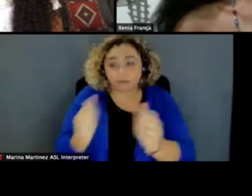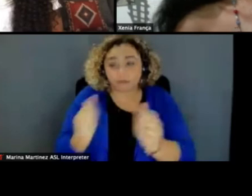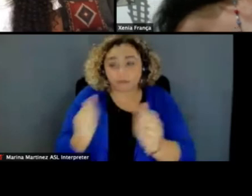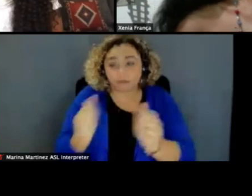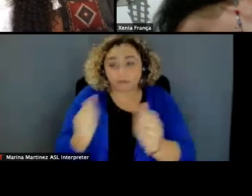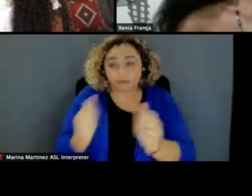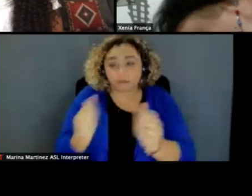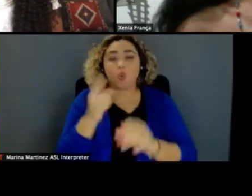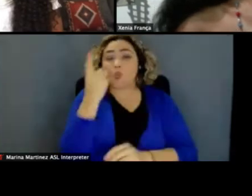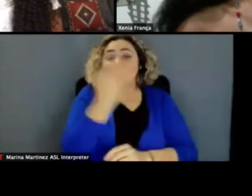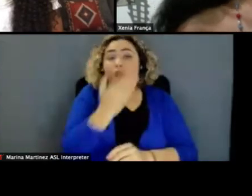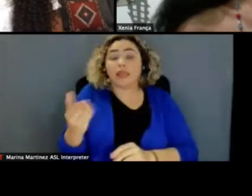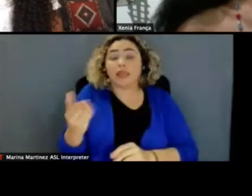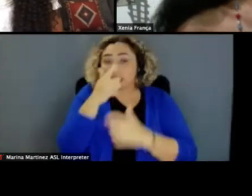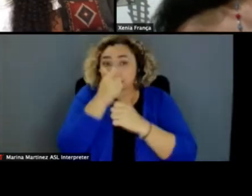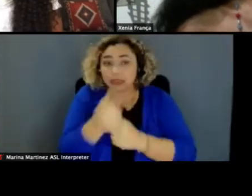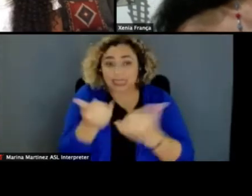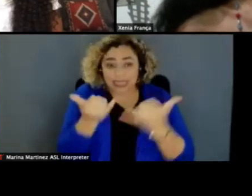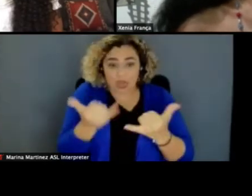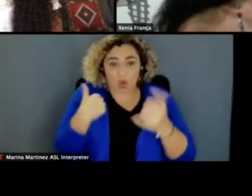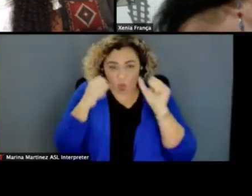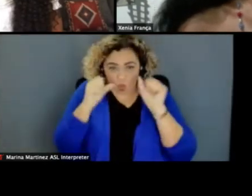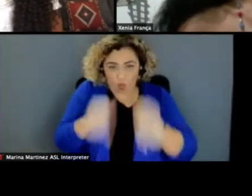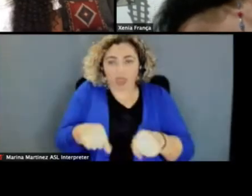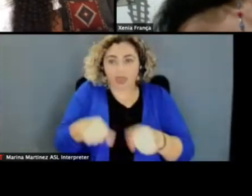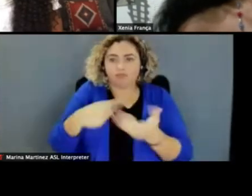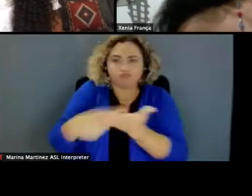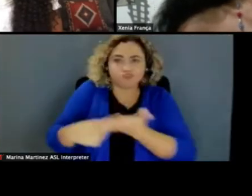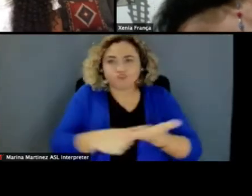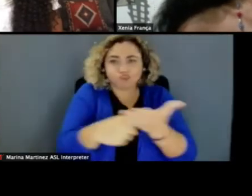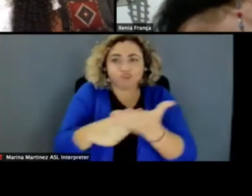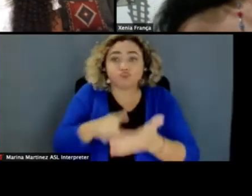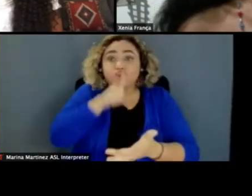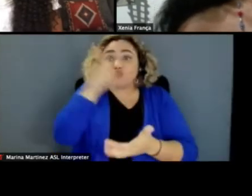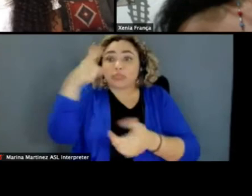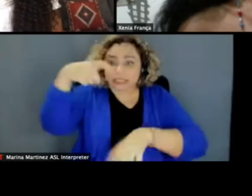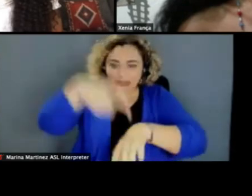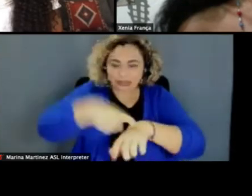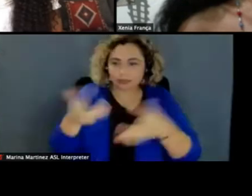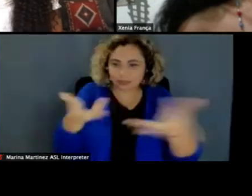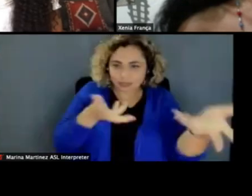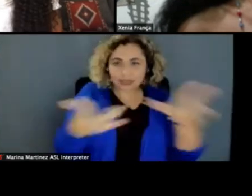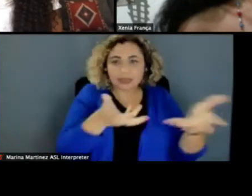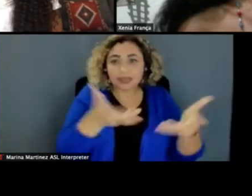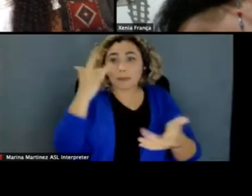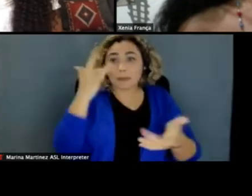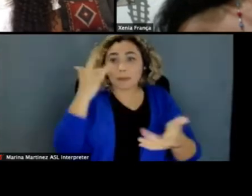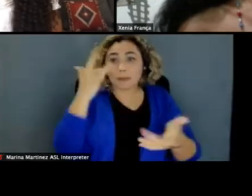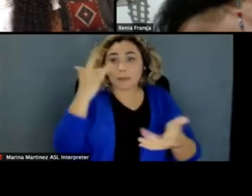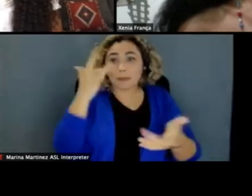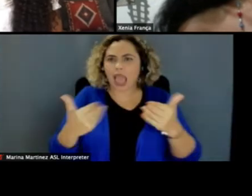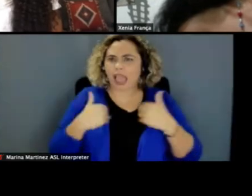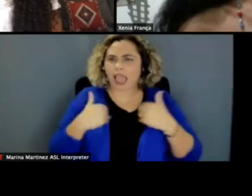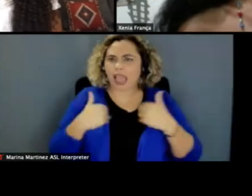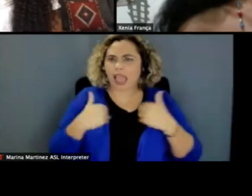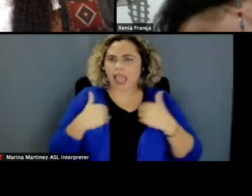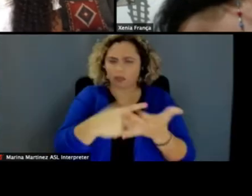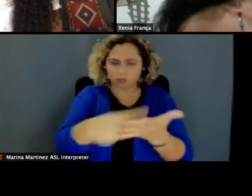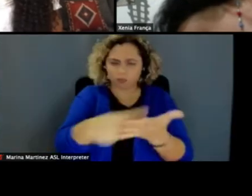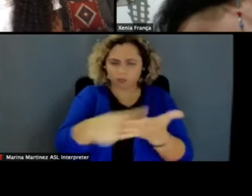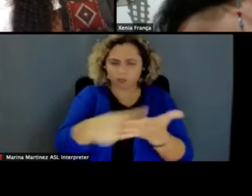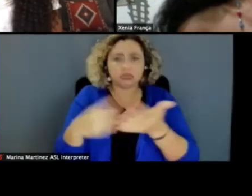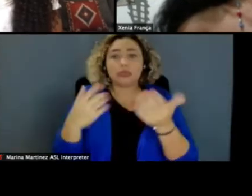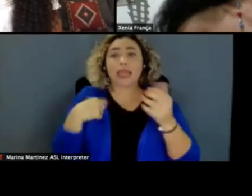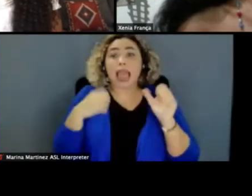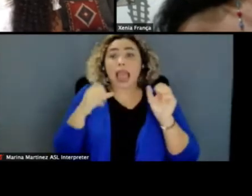One thing that's interesting is that now we can converse in real time with each other. Because of the internet, we're having all these discussions and we're able